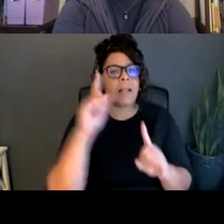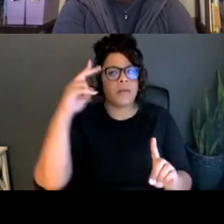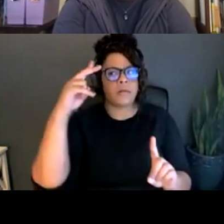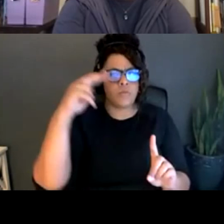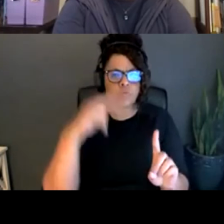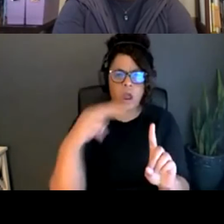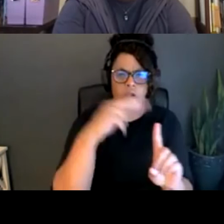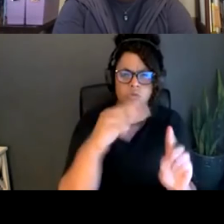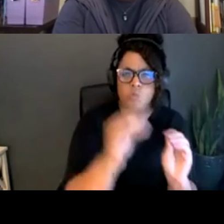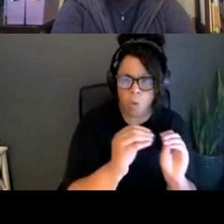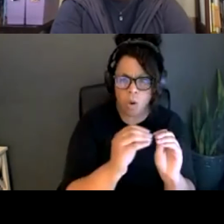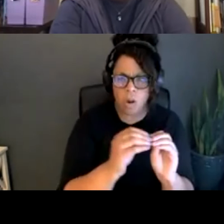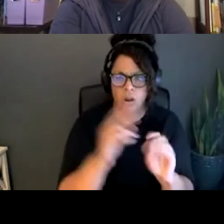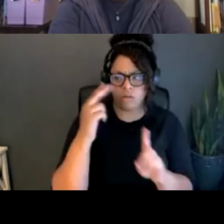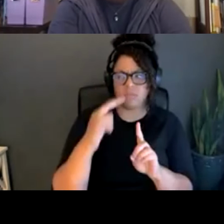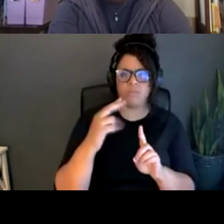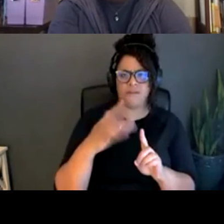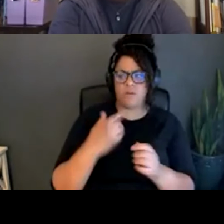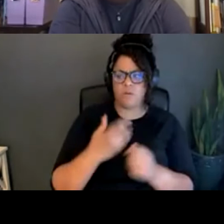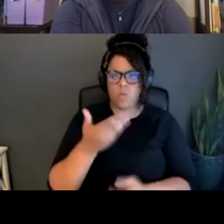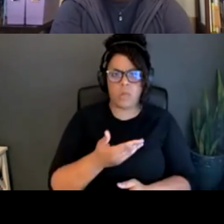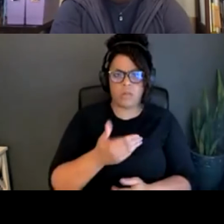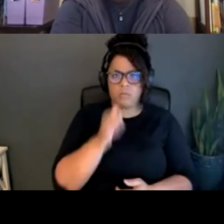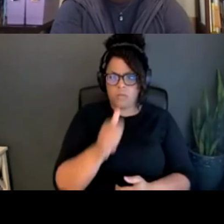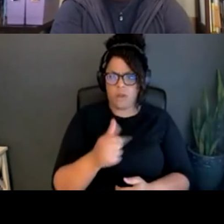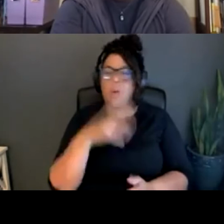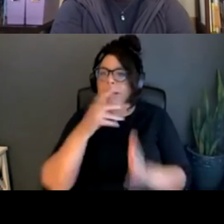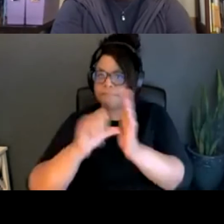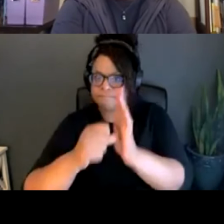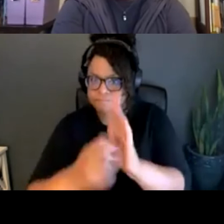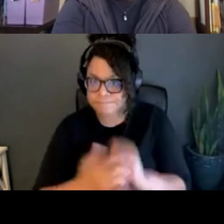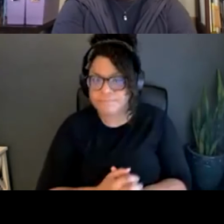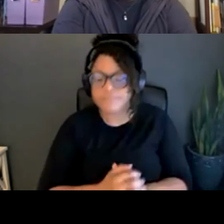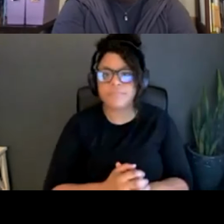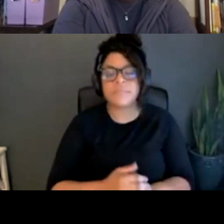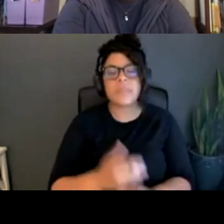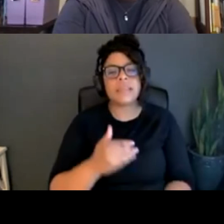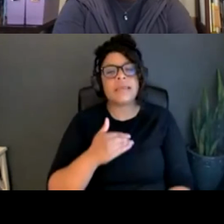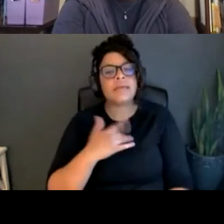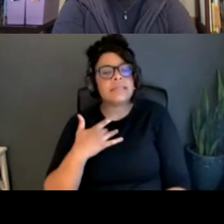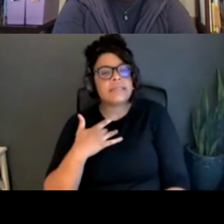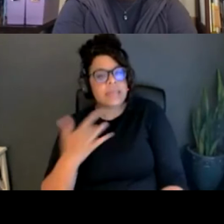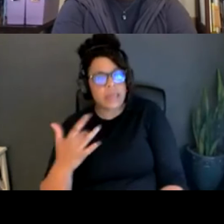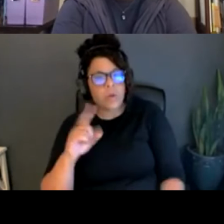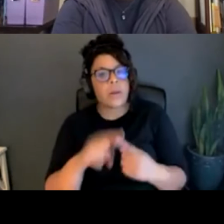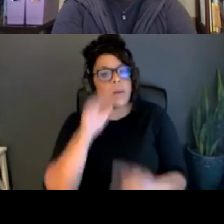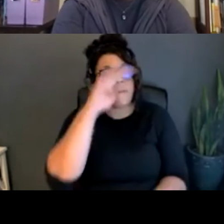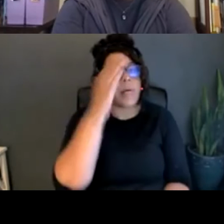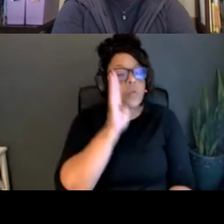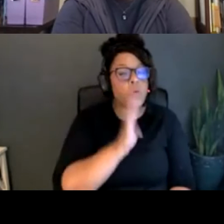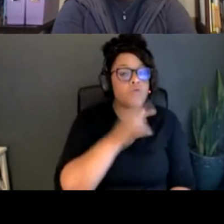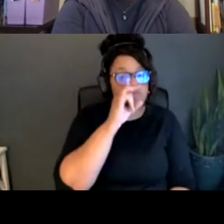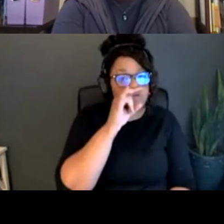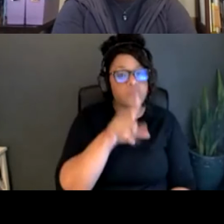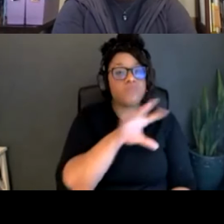they're watched and they don't feel welcome. And so I want to repeat that. There is this tendency when Black and brown children are